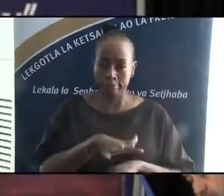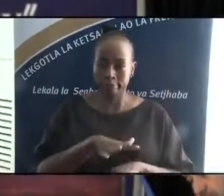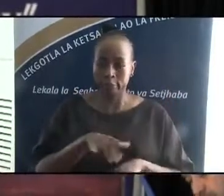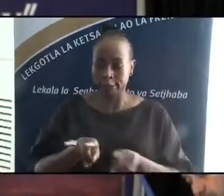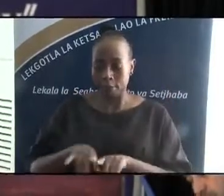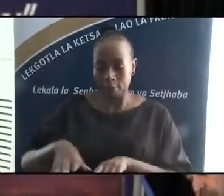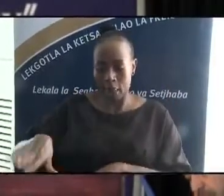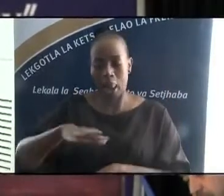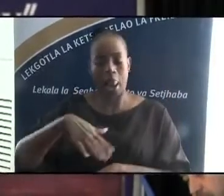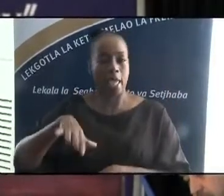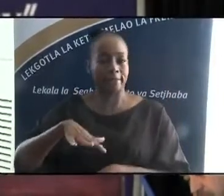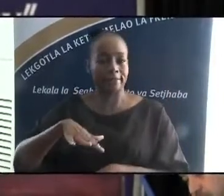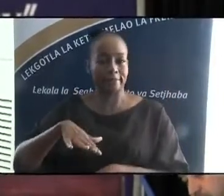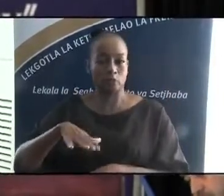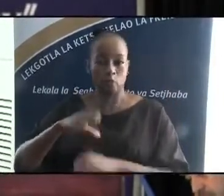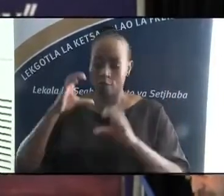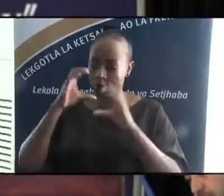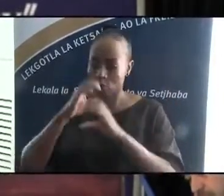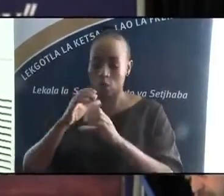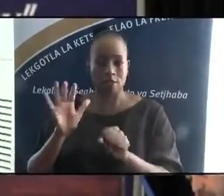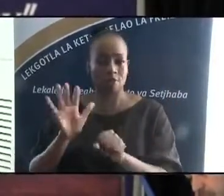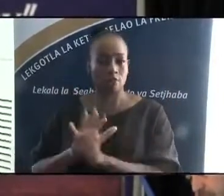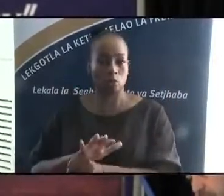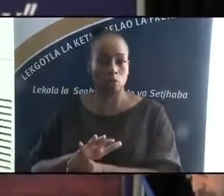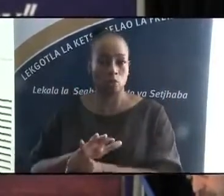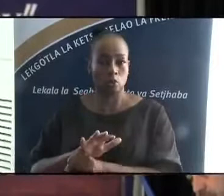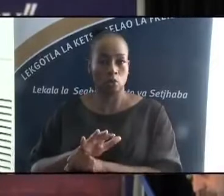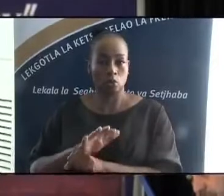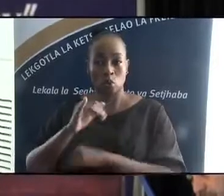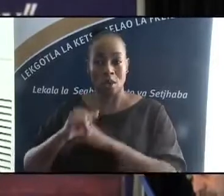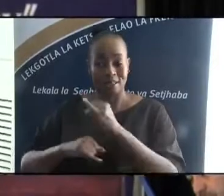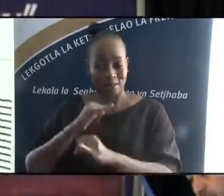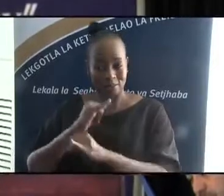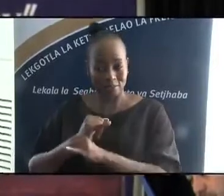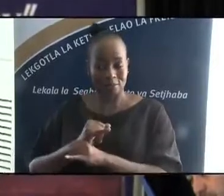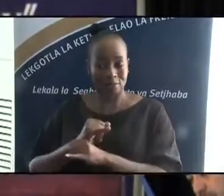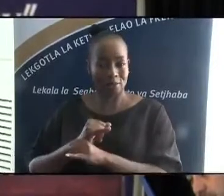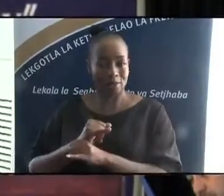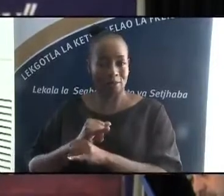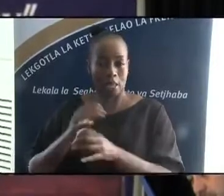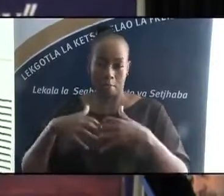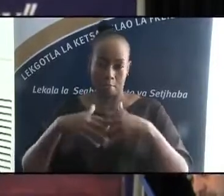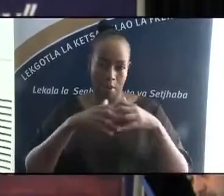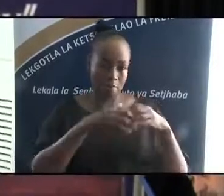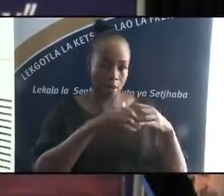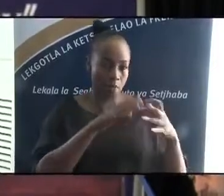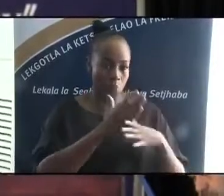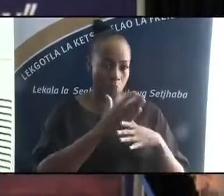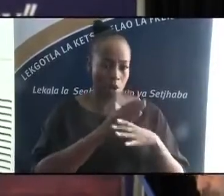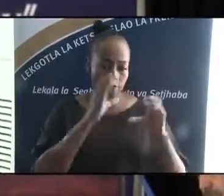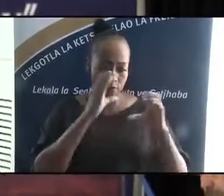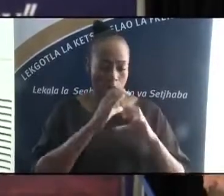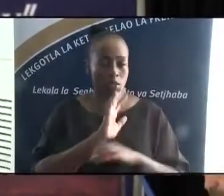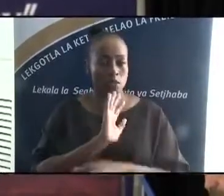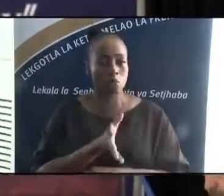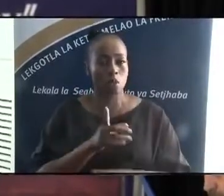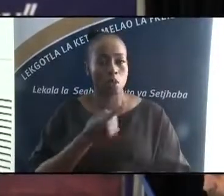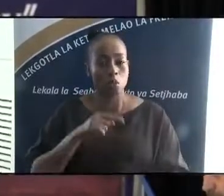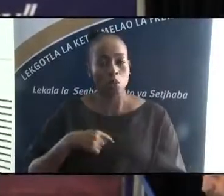land are key assets to industrialization, production, and job creation. As